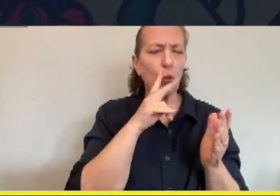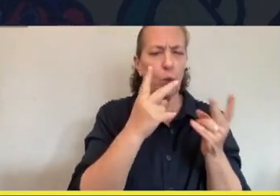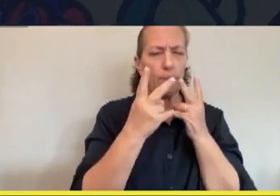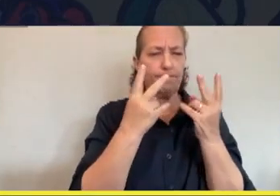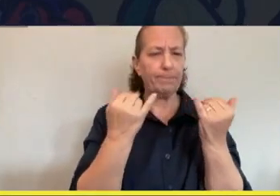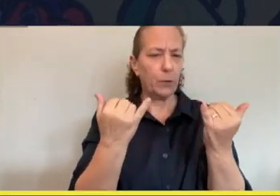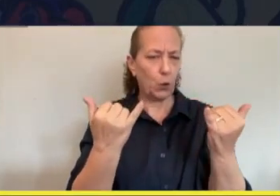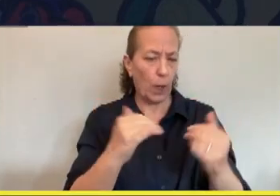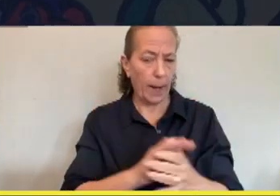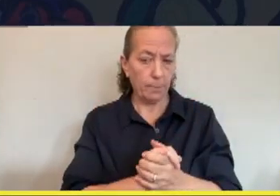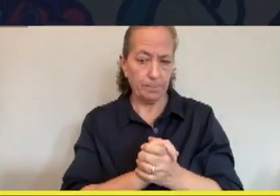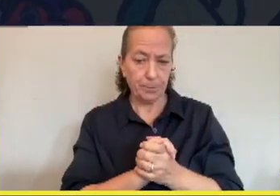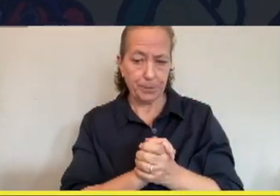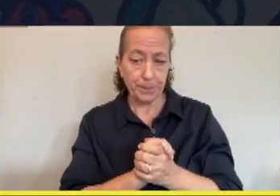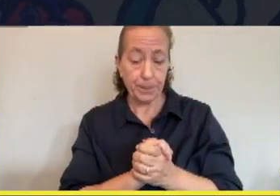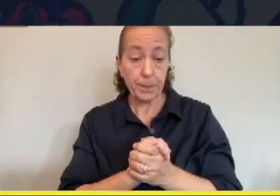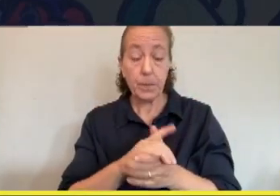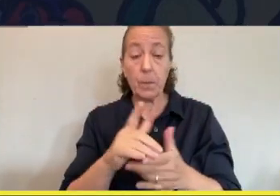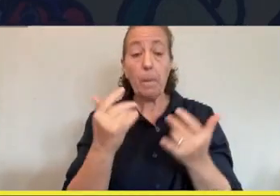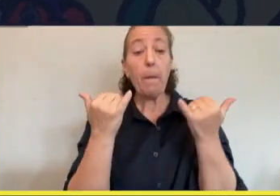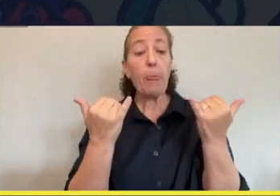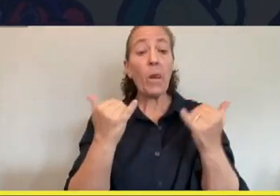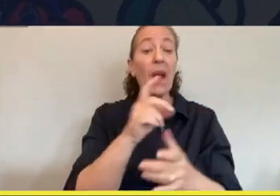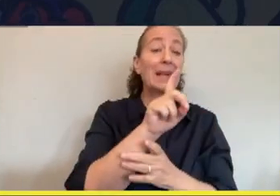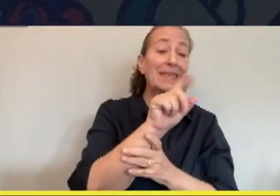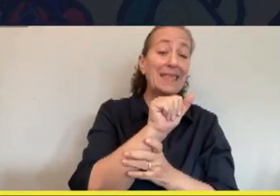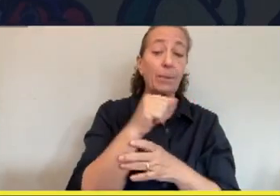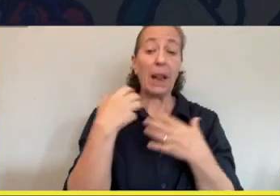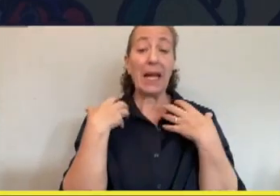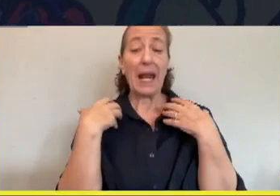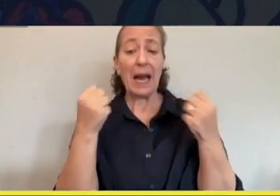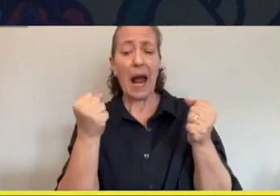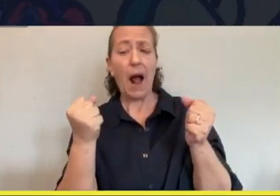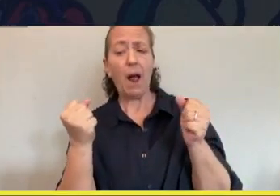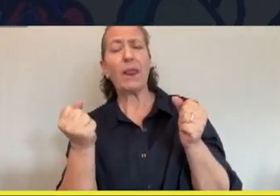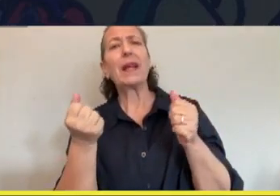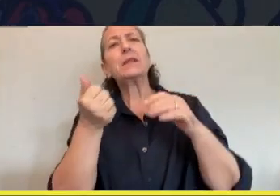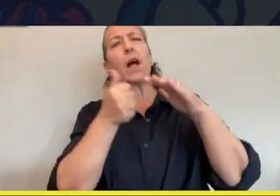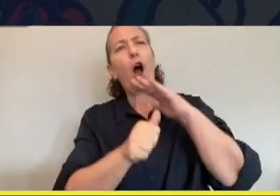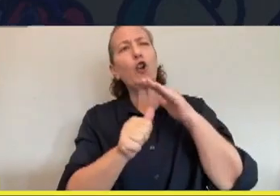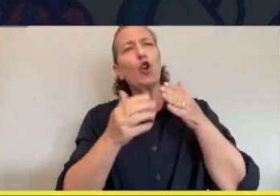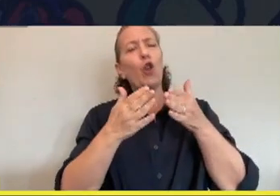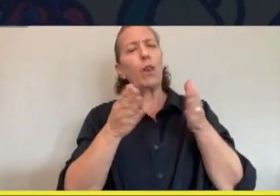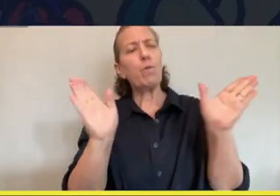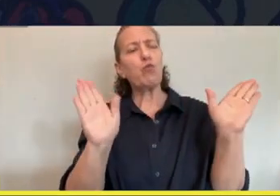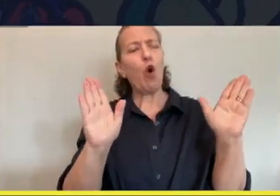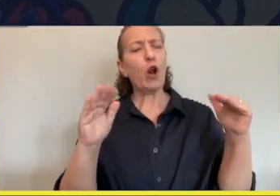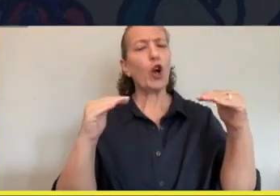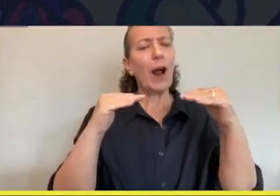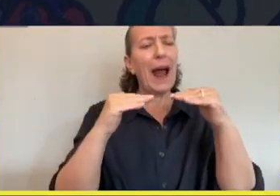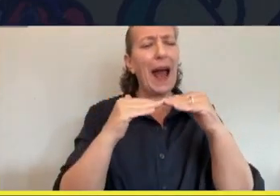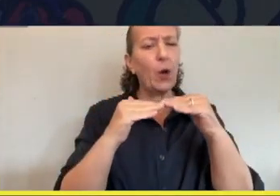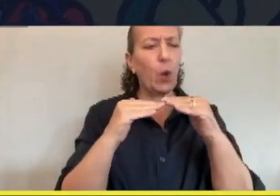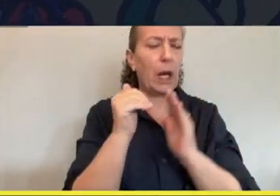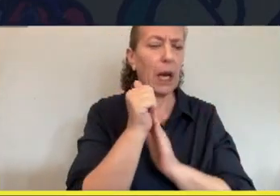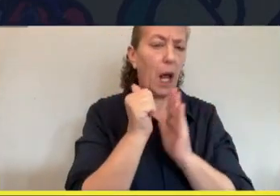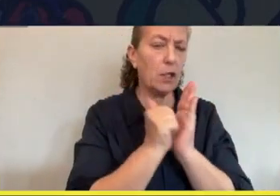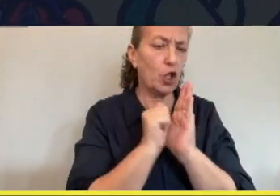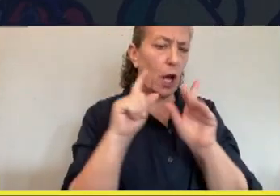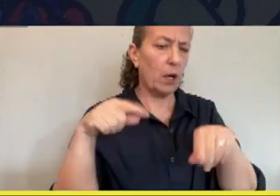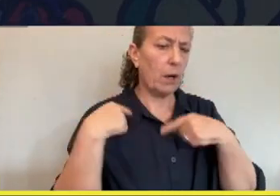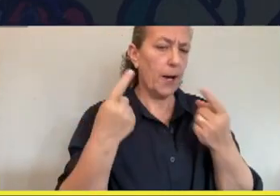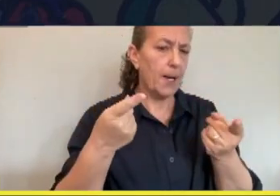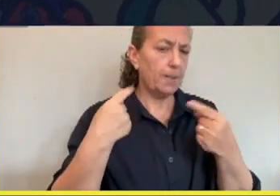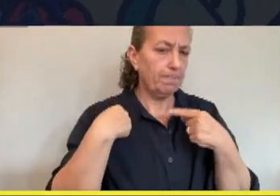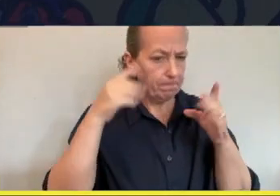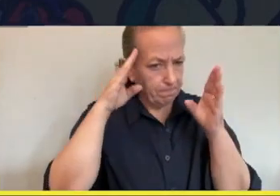theme issue on disability and health fits within the broader equity agenda that we've embraced at Health Affairs, which leads me to the important topic